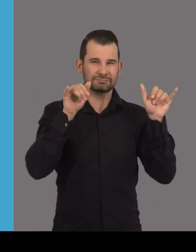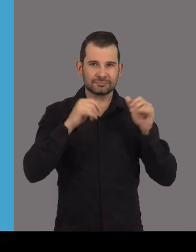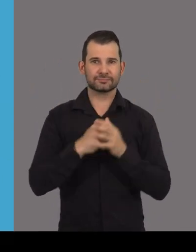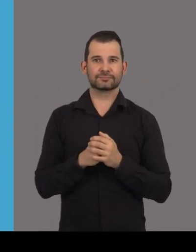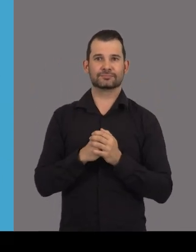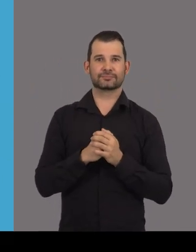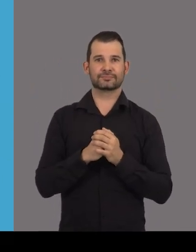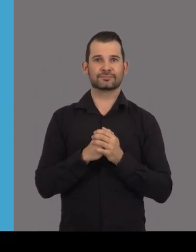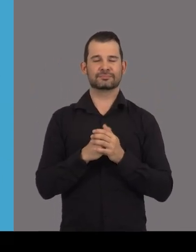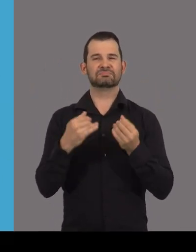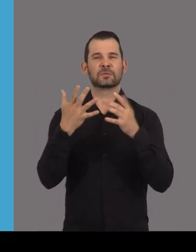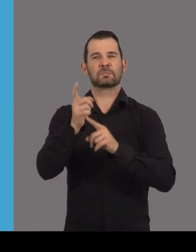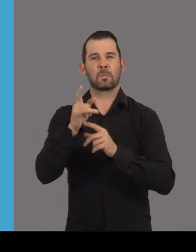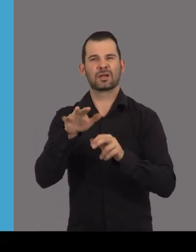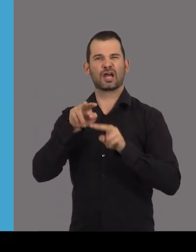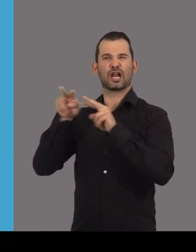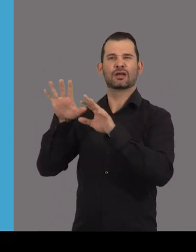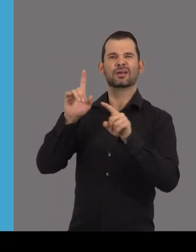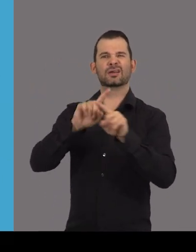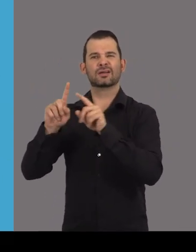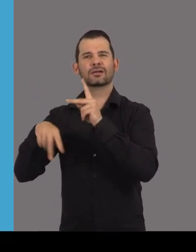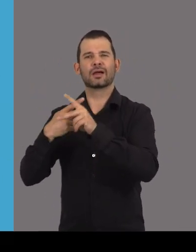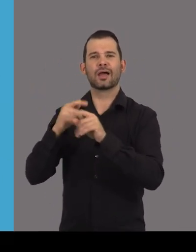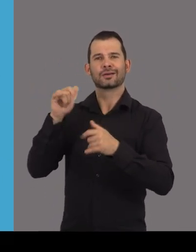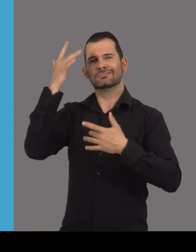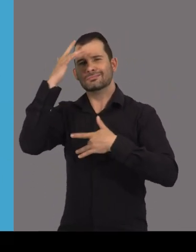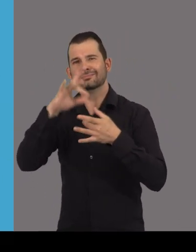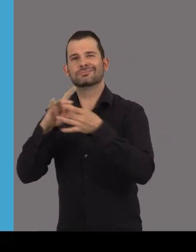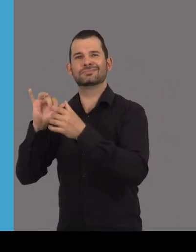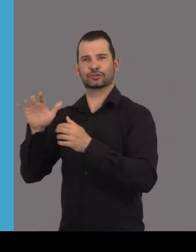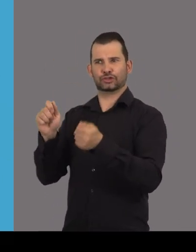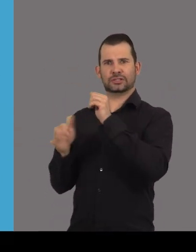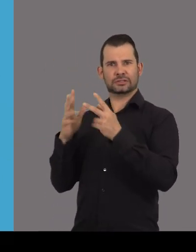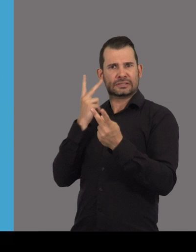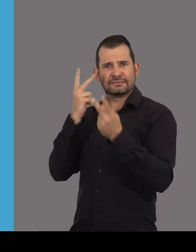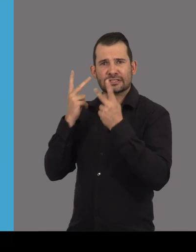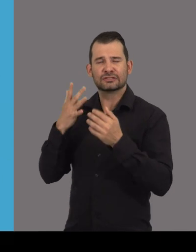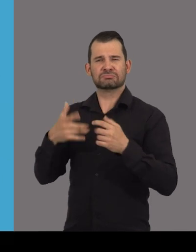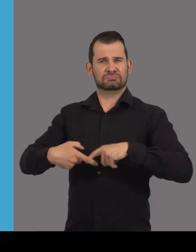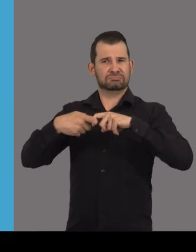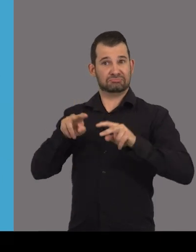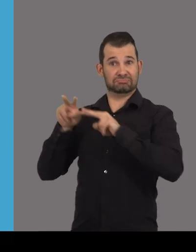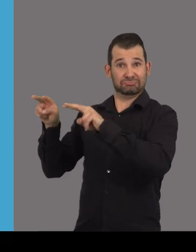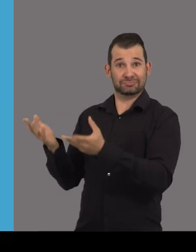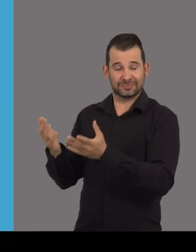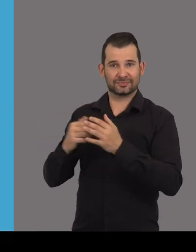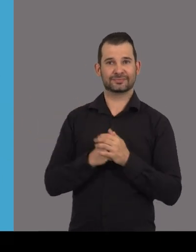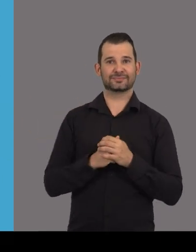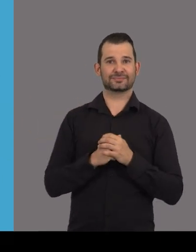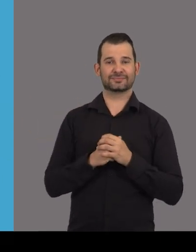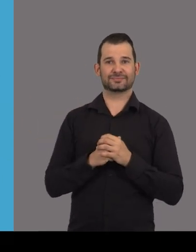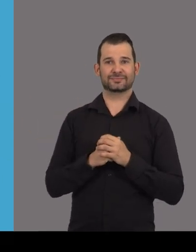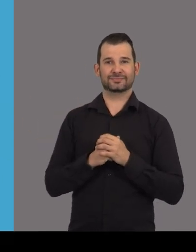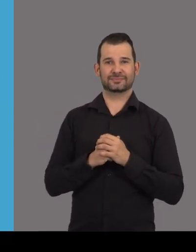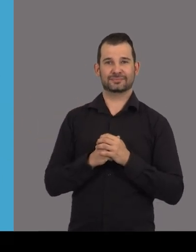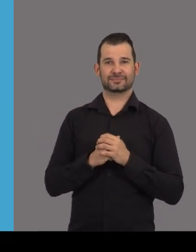peripheral vision. I'll give you a moment to look at the variety of etiologies resulting in changes of vision. Please feel free to pause the video.